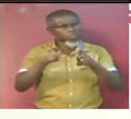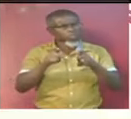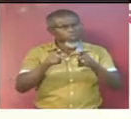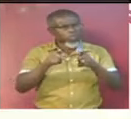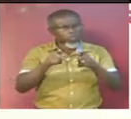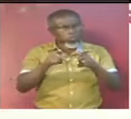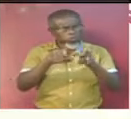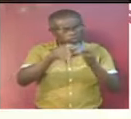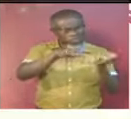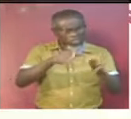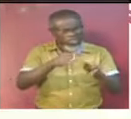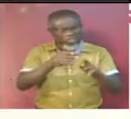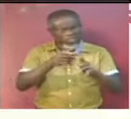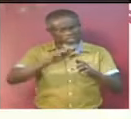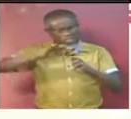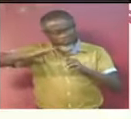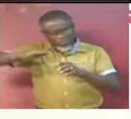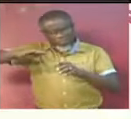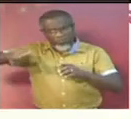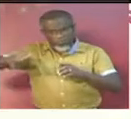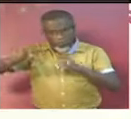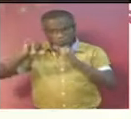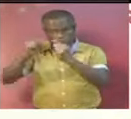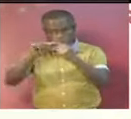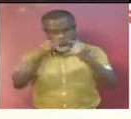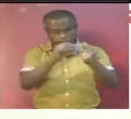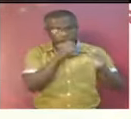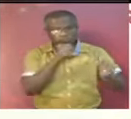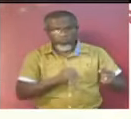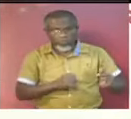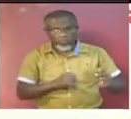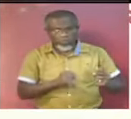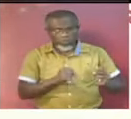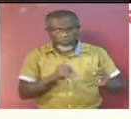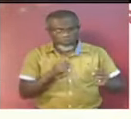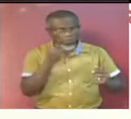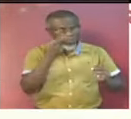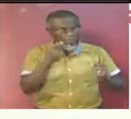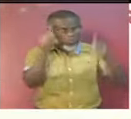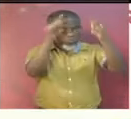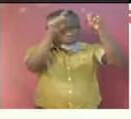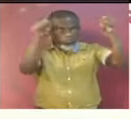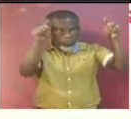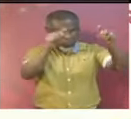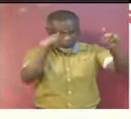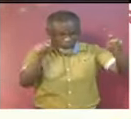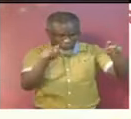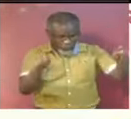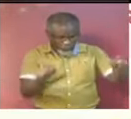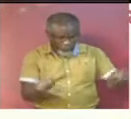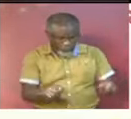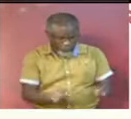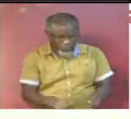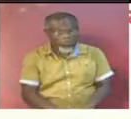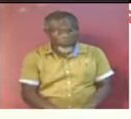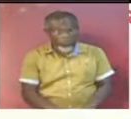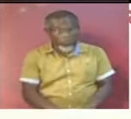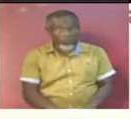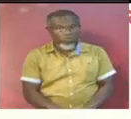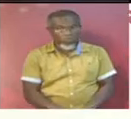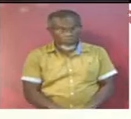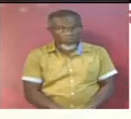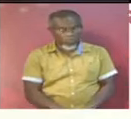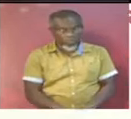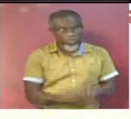see that in the pyramid of the fatalities. So that second pyramid that we show